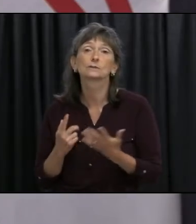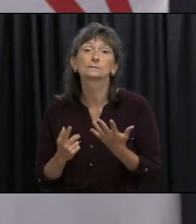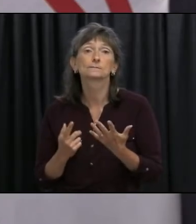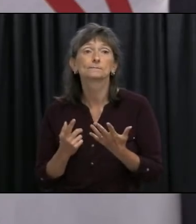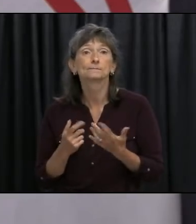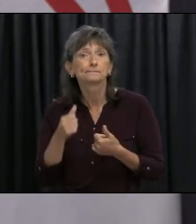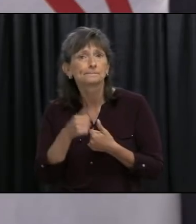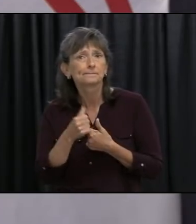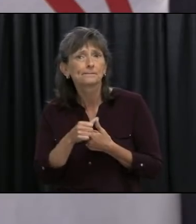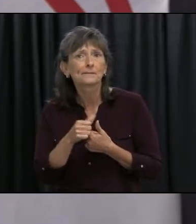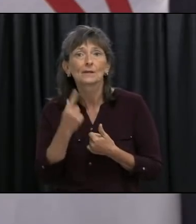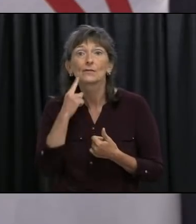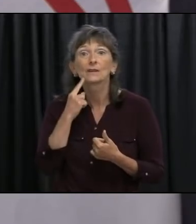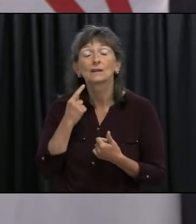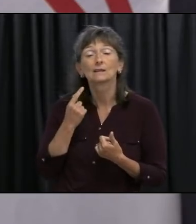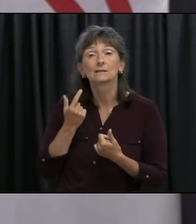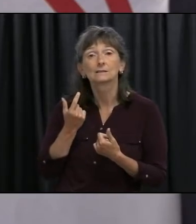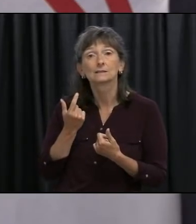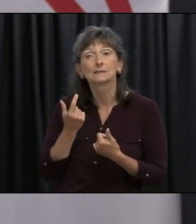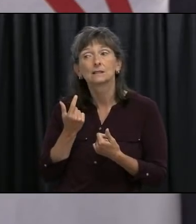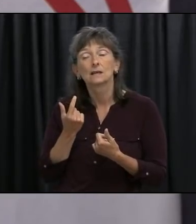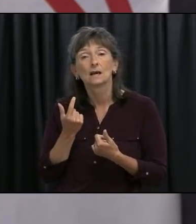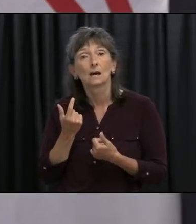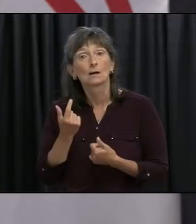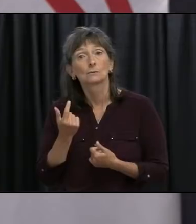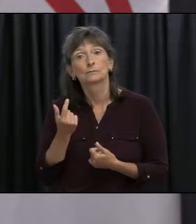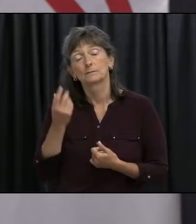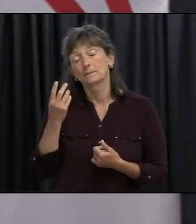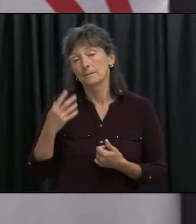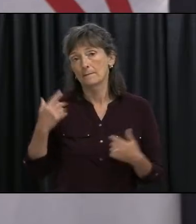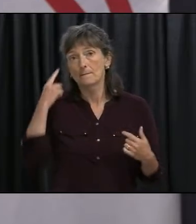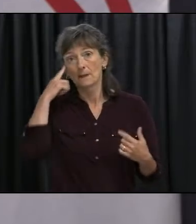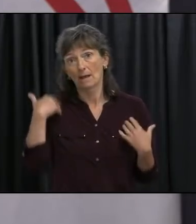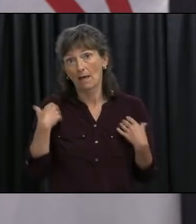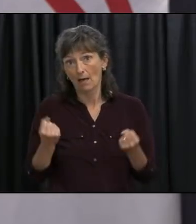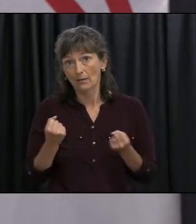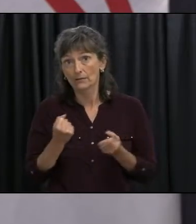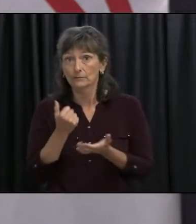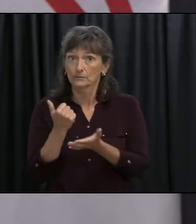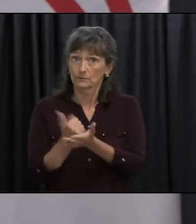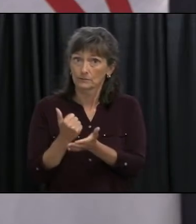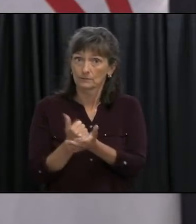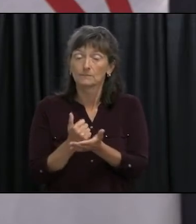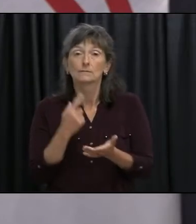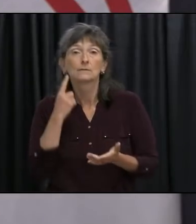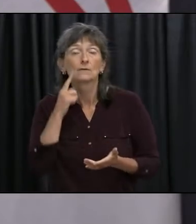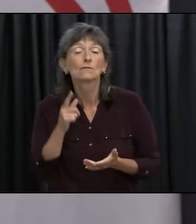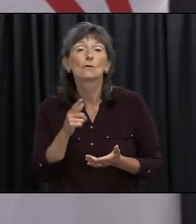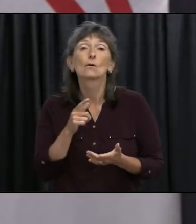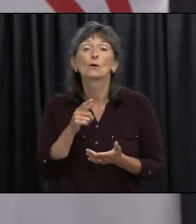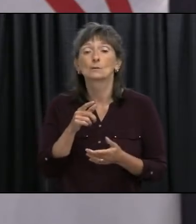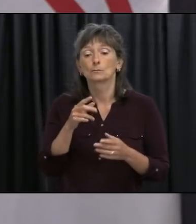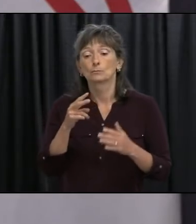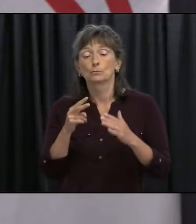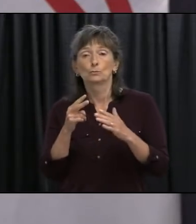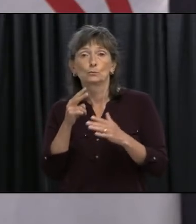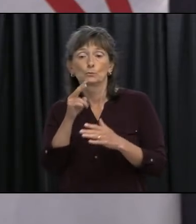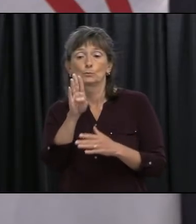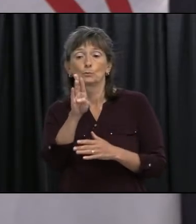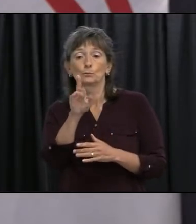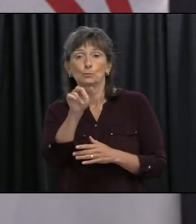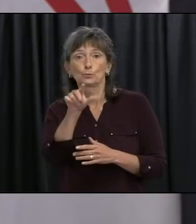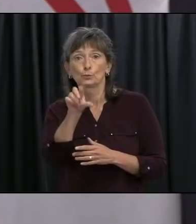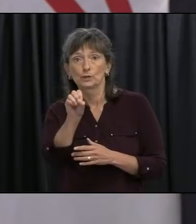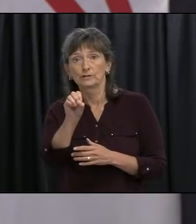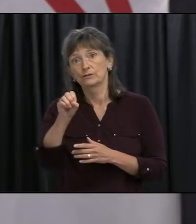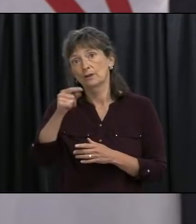remind people of Bridge the Gap. This is an online resource to support mental wellness for both adults and youth within